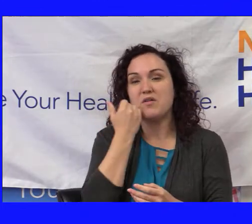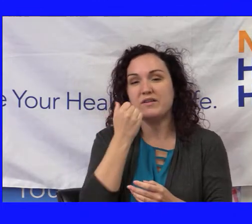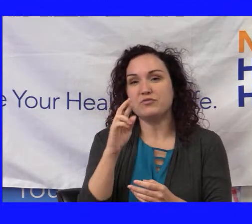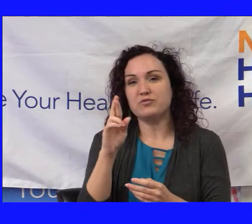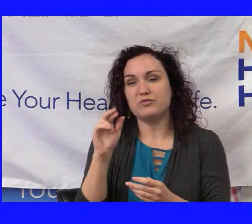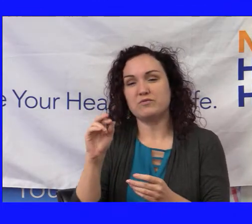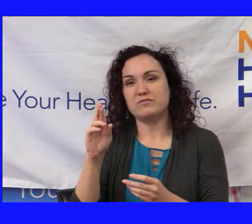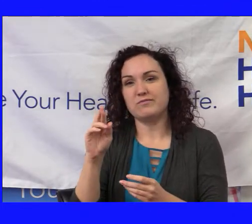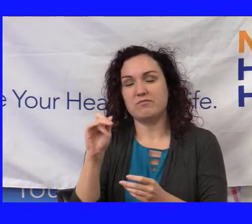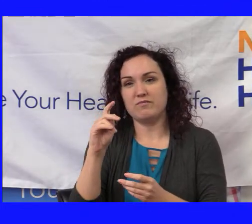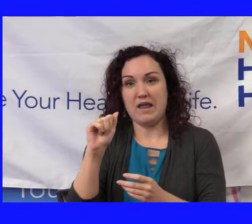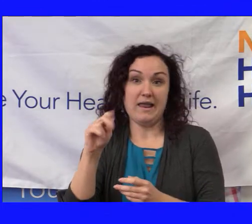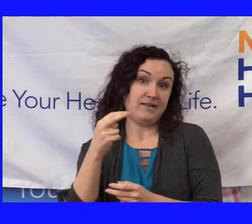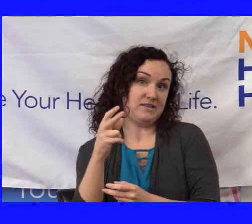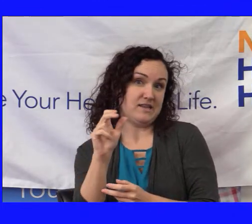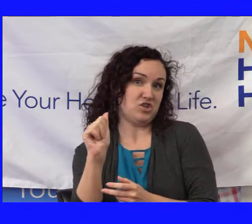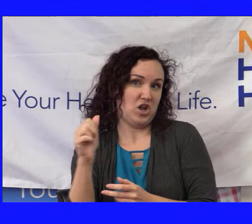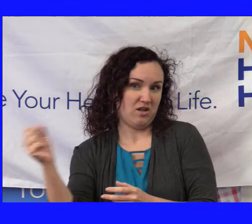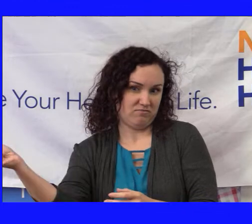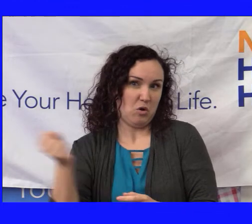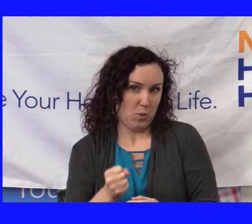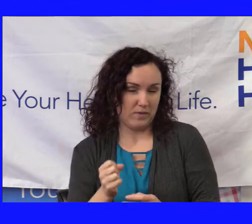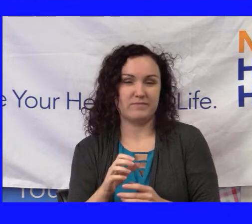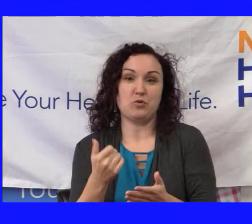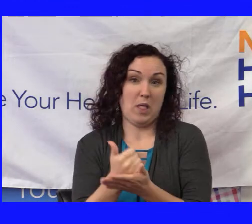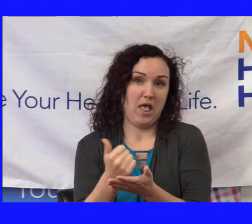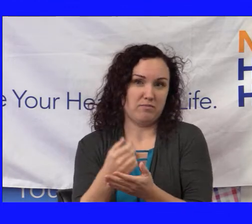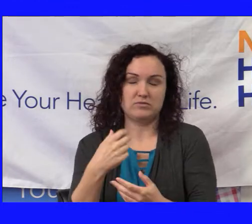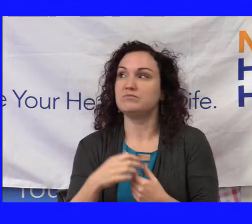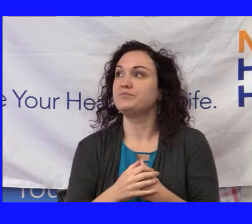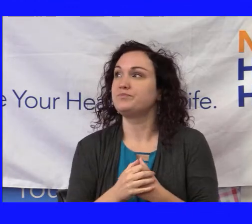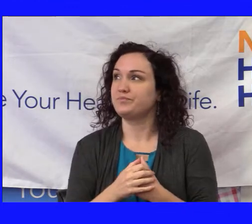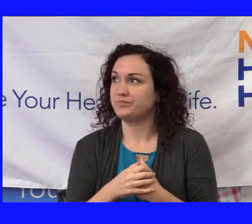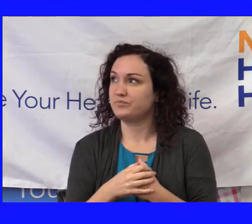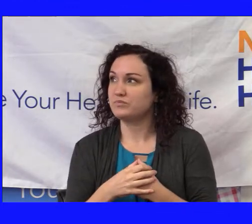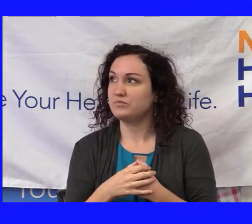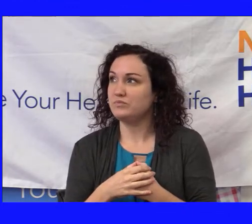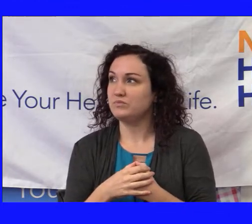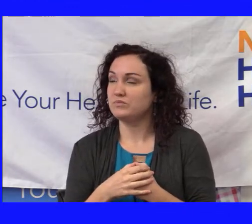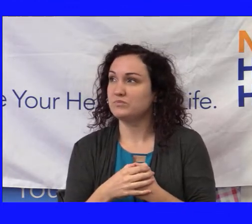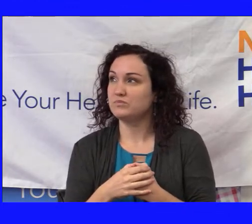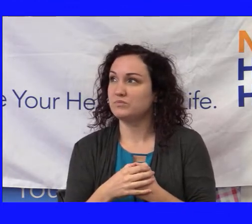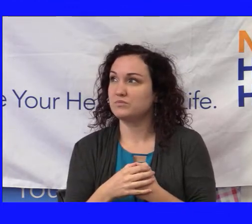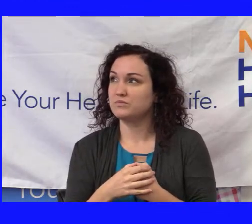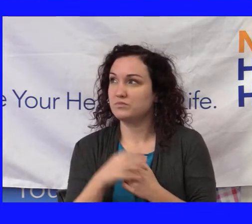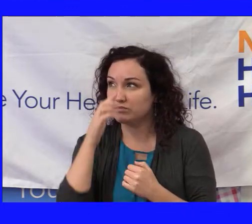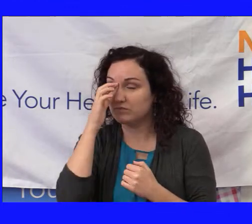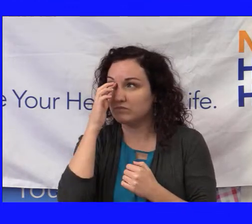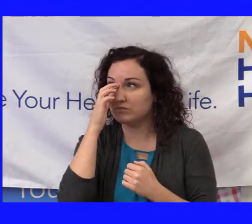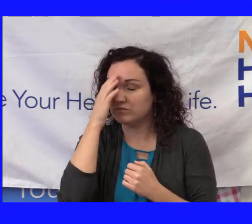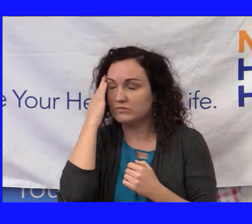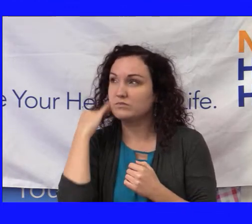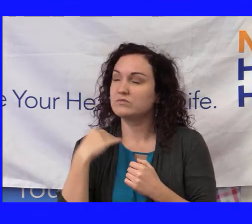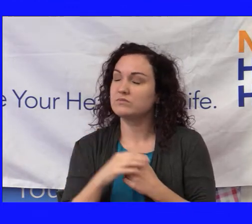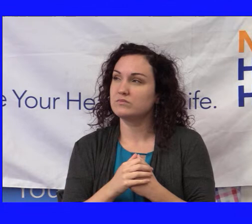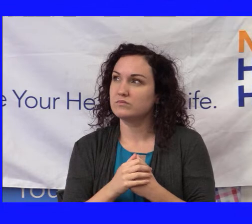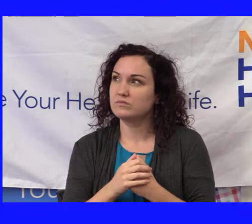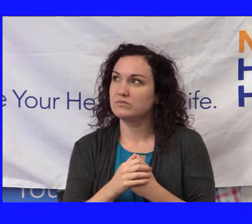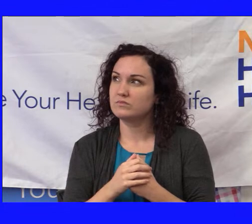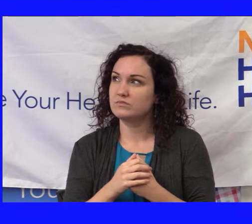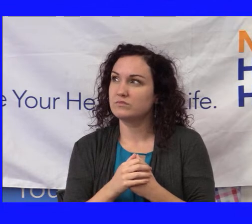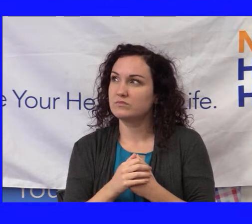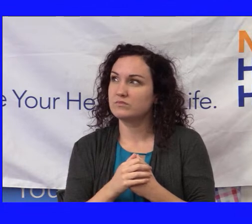of interprofessional education. That is, in fact, one of the things that we're very proud of. The